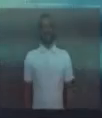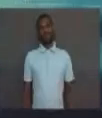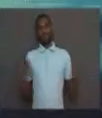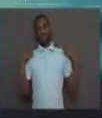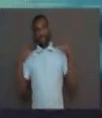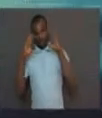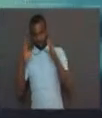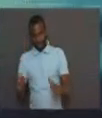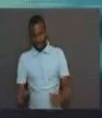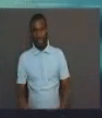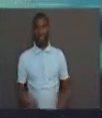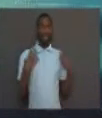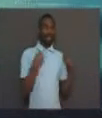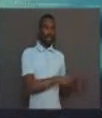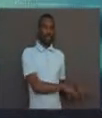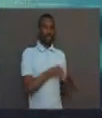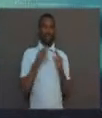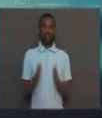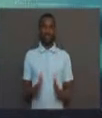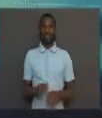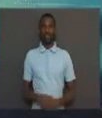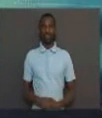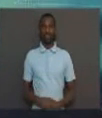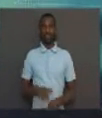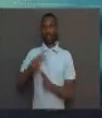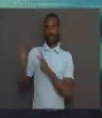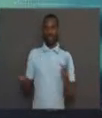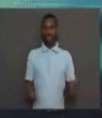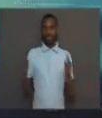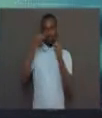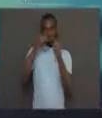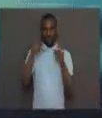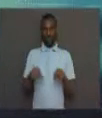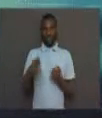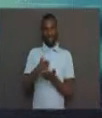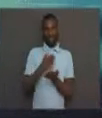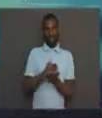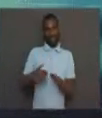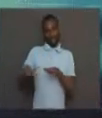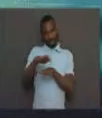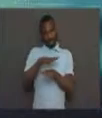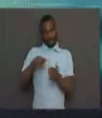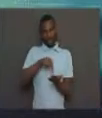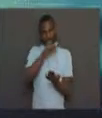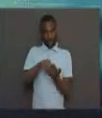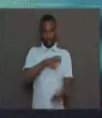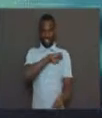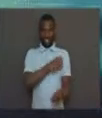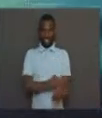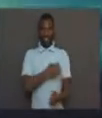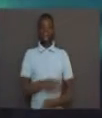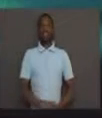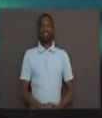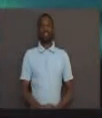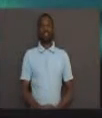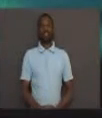Hello, teacher. Hello, students. Welcome to today's lesson on nuclear energy.